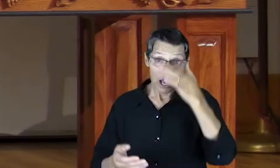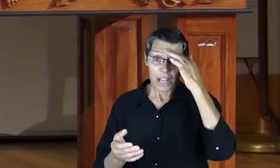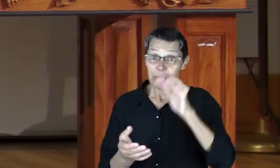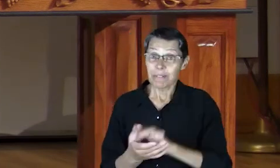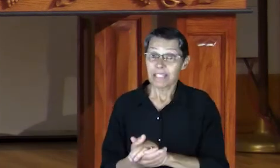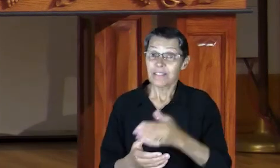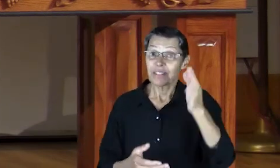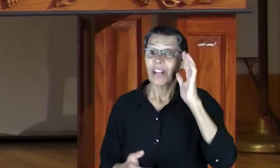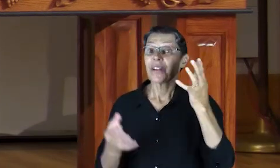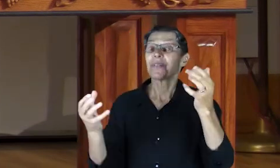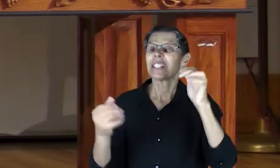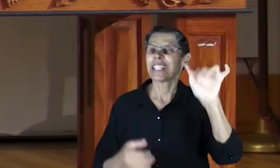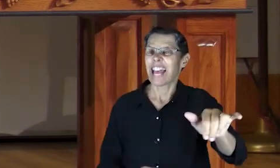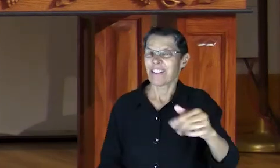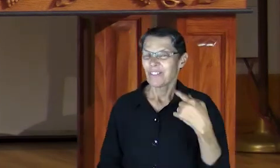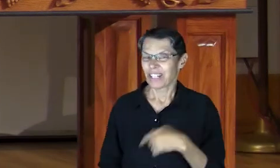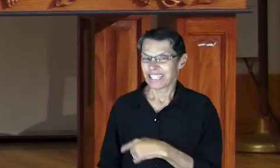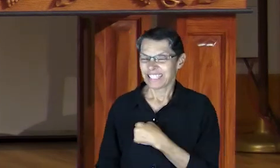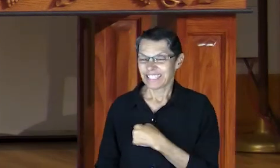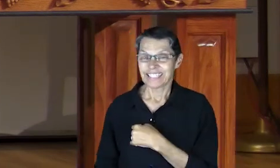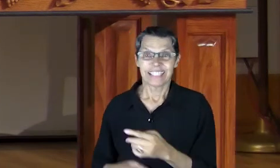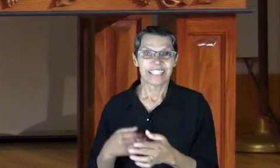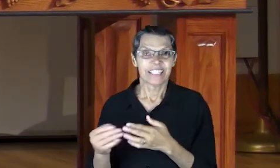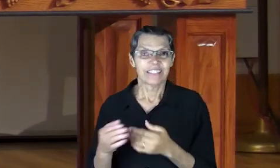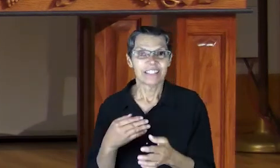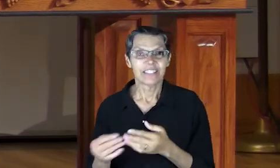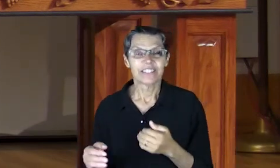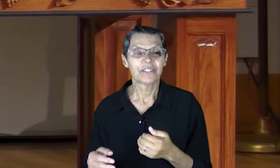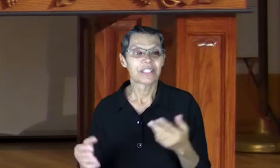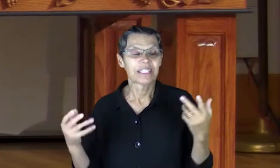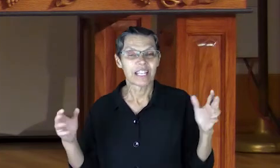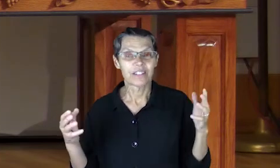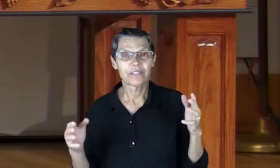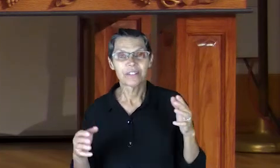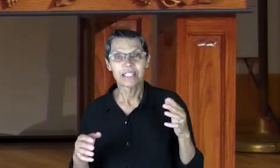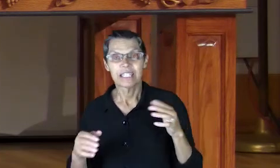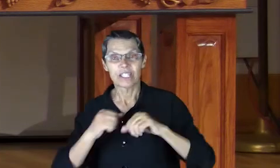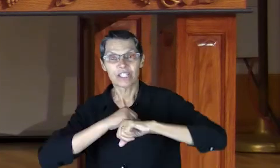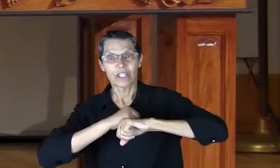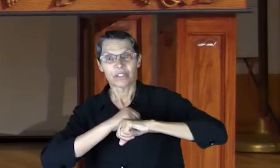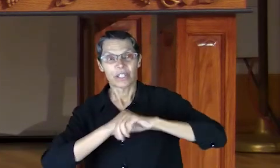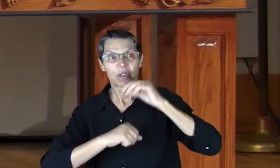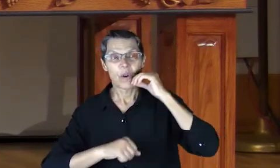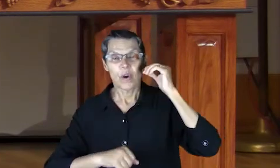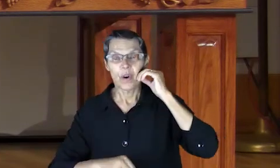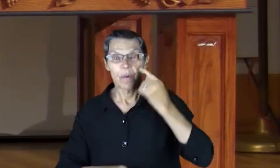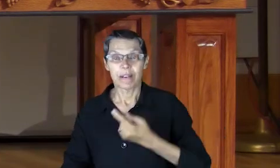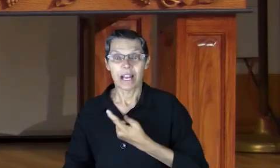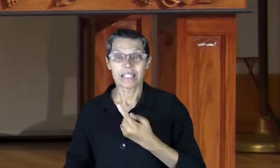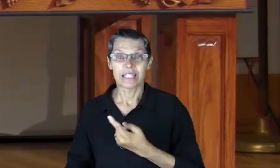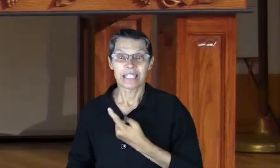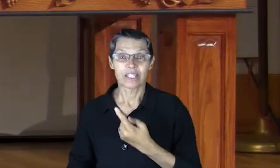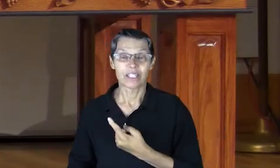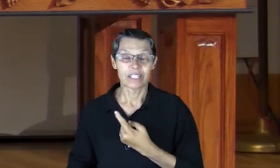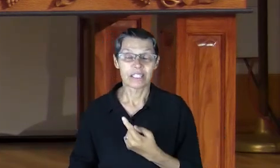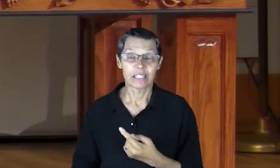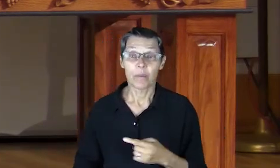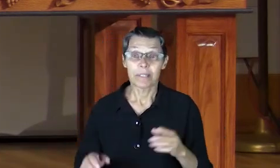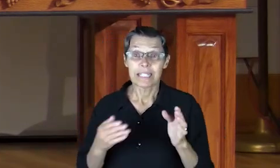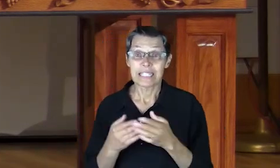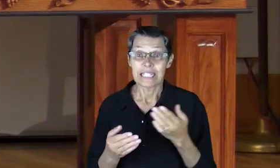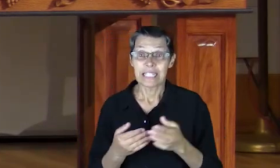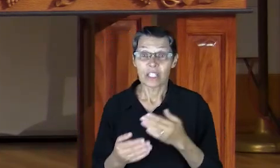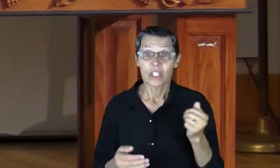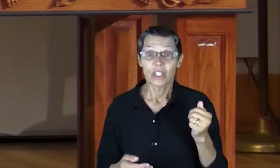I believe that's what God wants for us. Coming out of this time of sheltering at home and isolation, it's easier to do